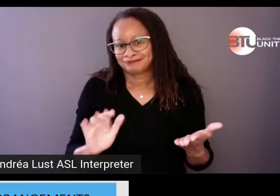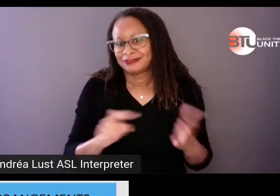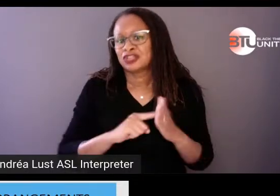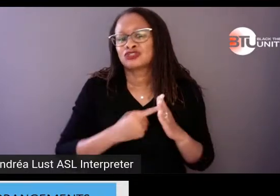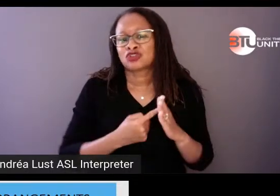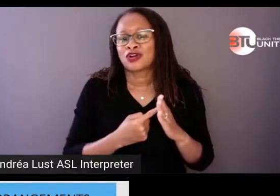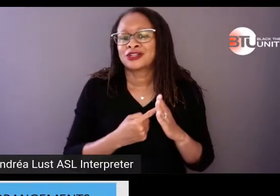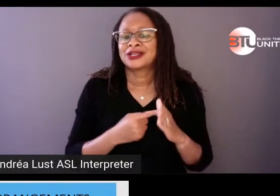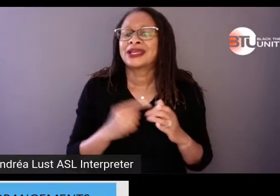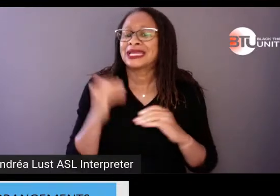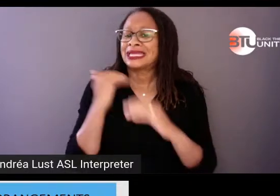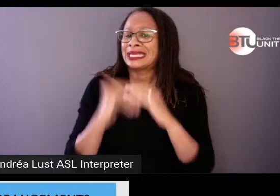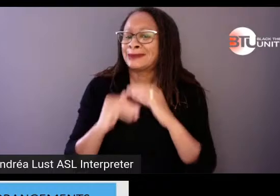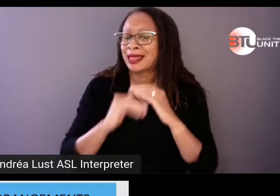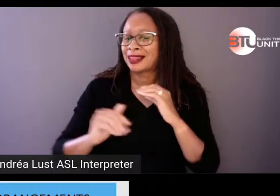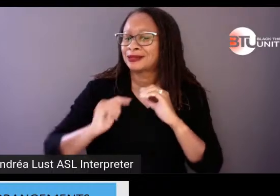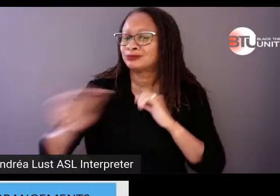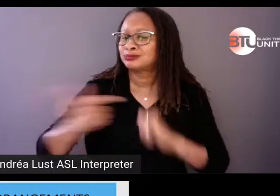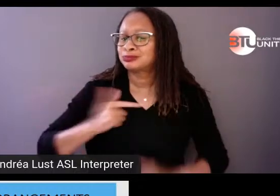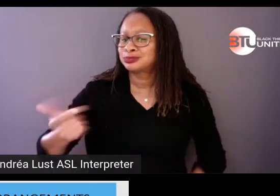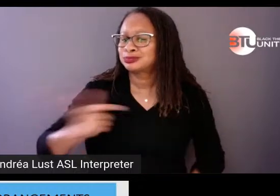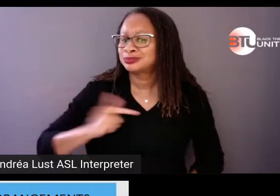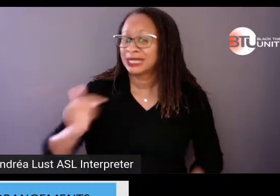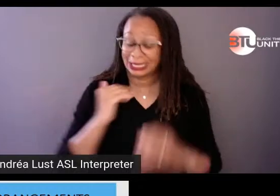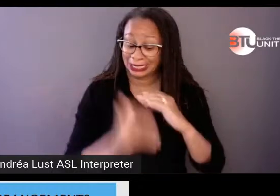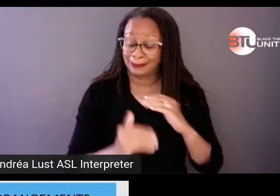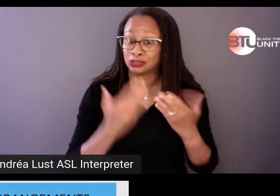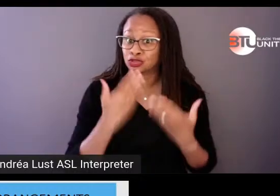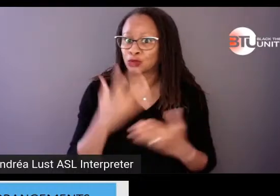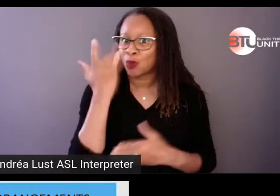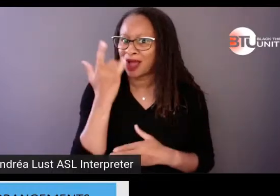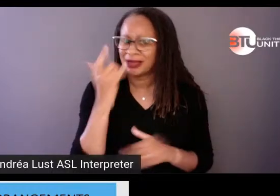email exchange. Email's good because email's permanent.